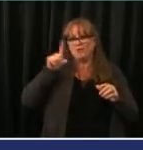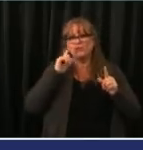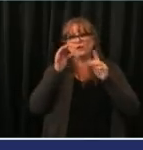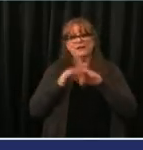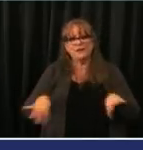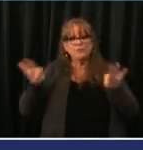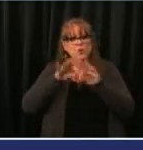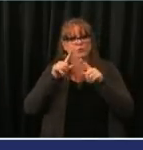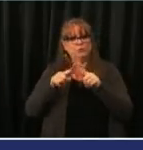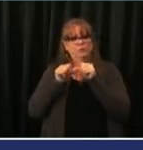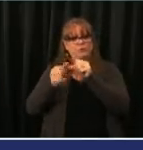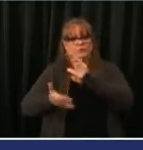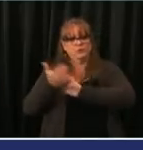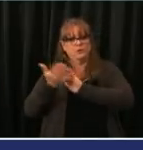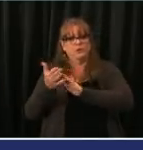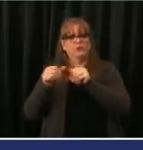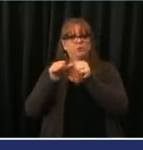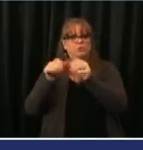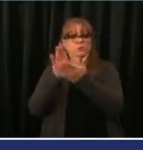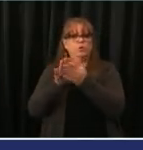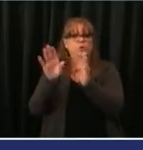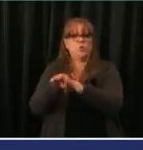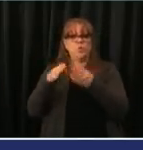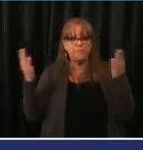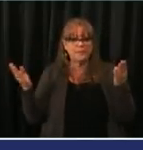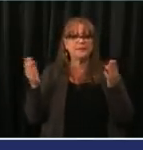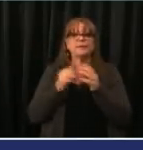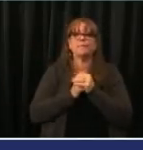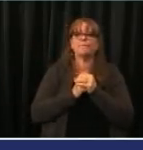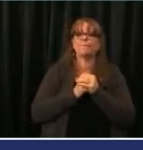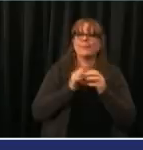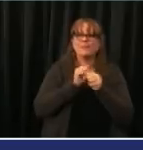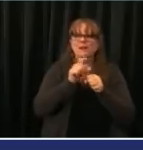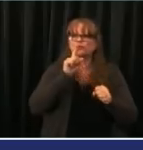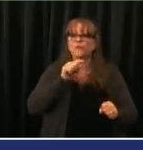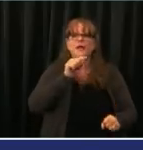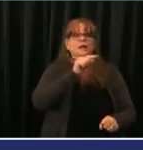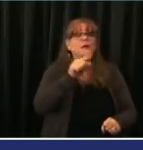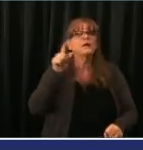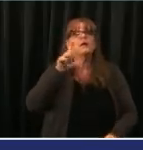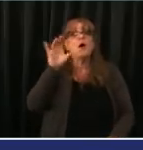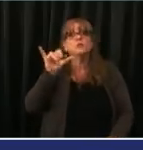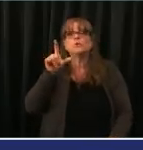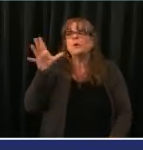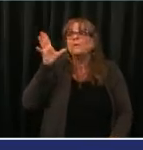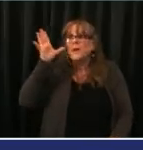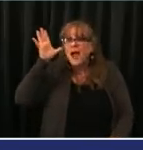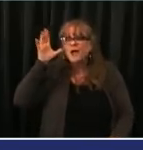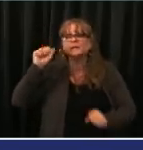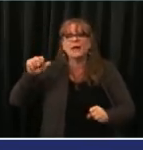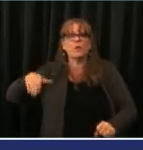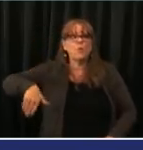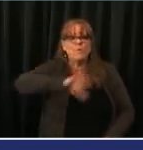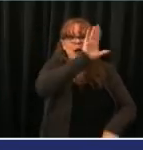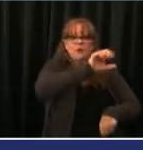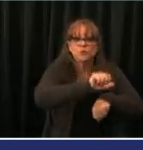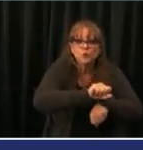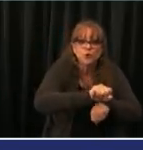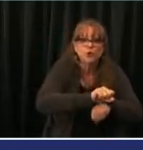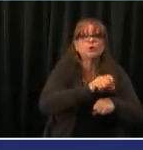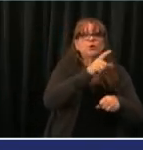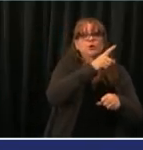our society, for workplace equity, for families who have to work, for the future of the kids.